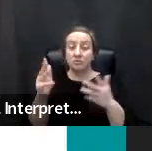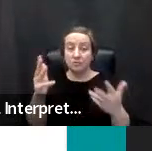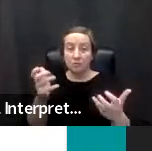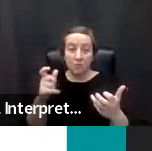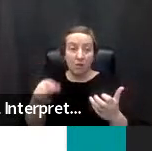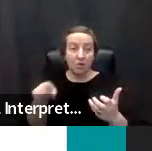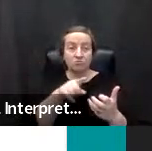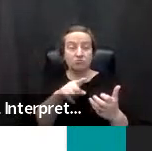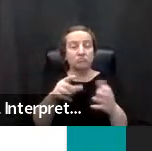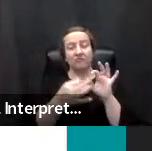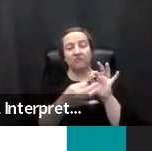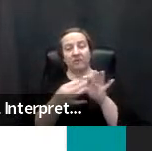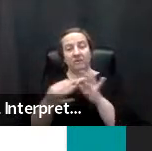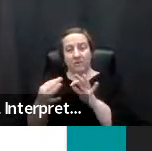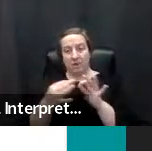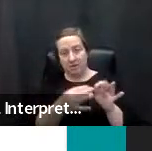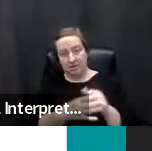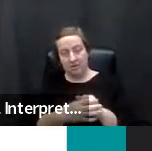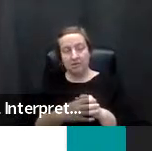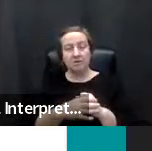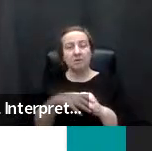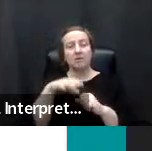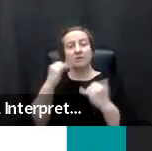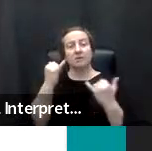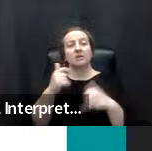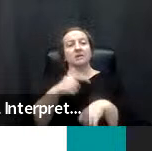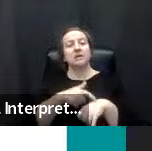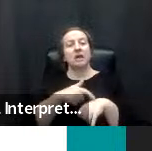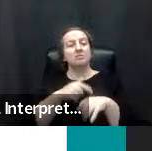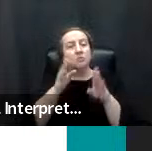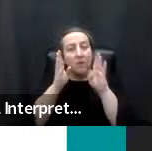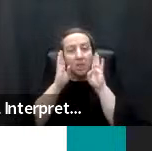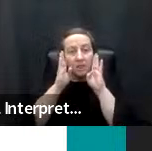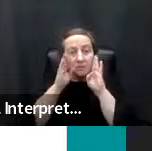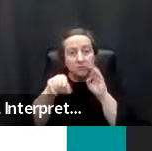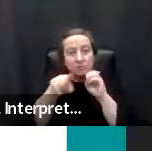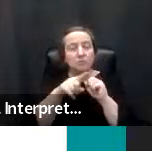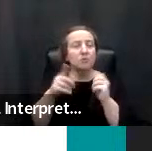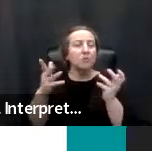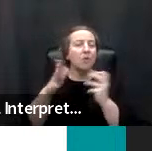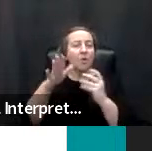want to hear your feedback. This is a time to listen to you, to hear what your